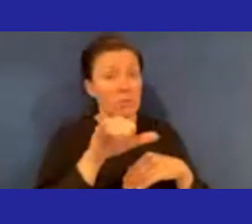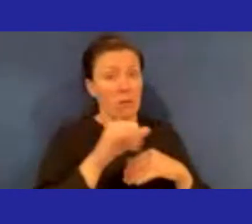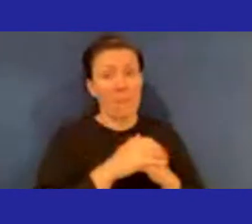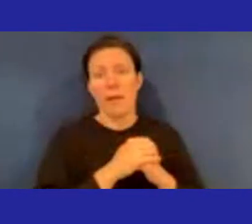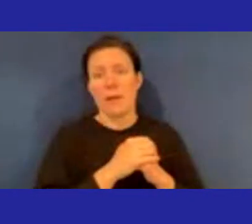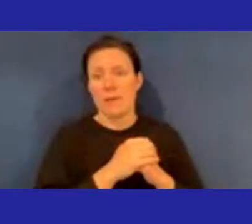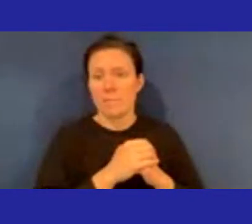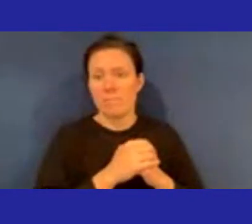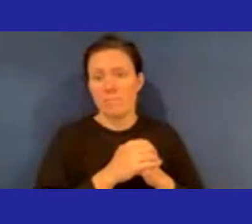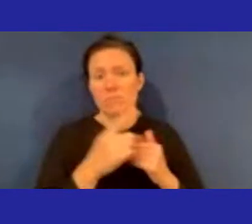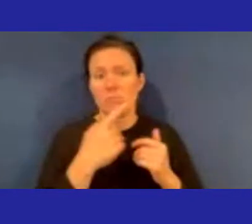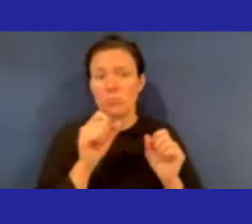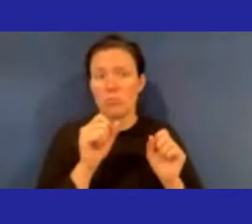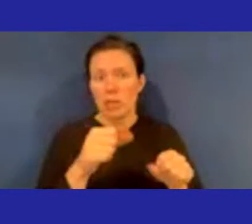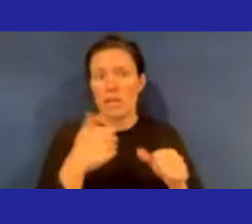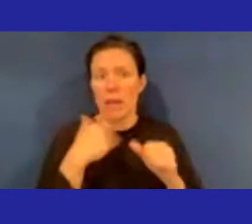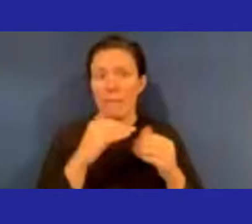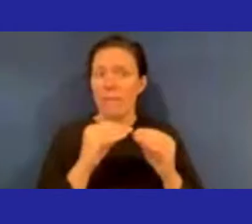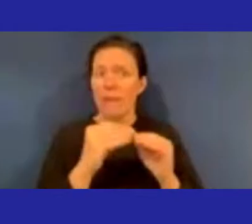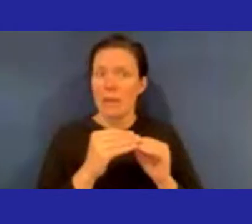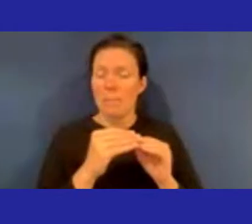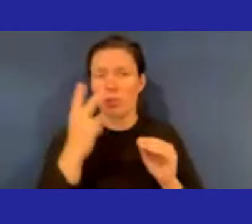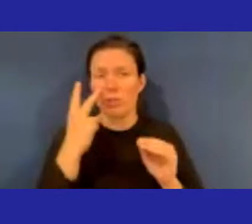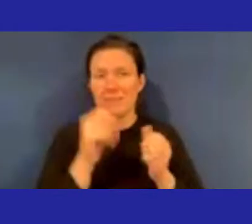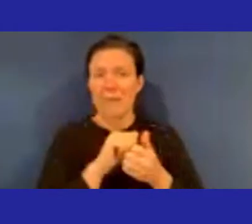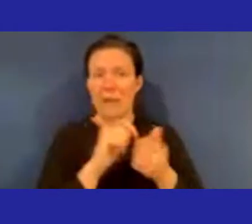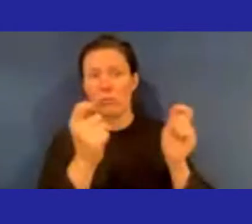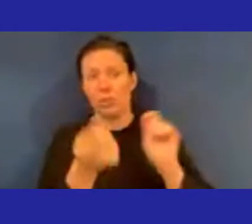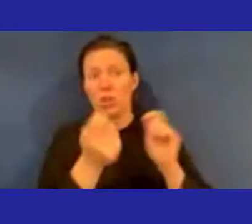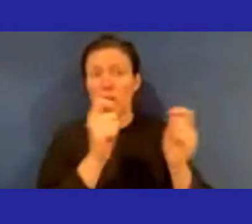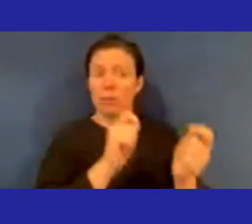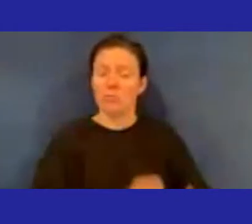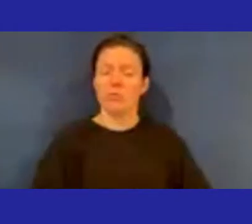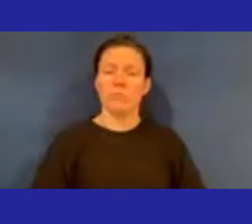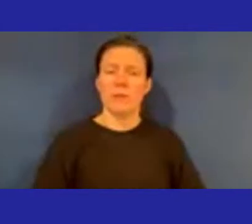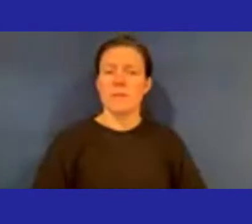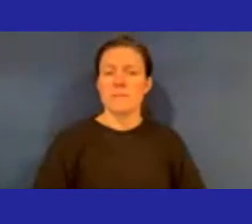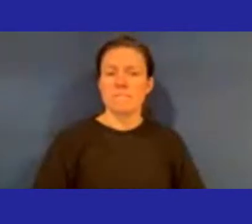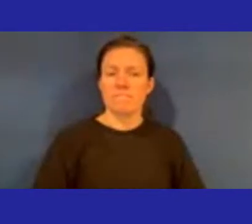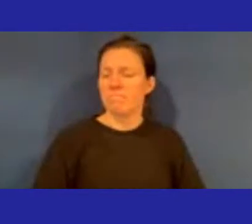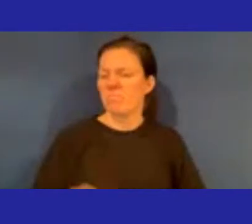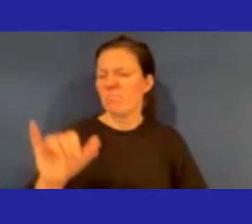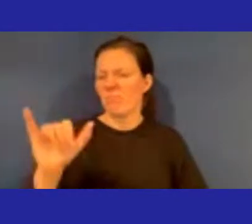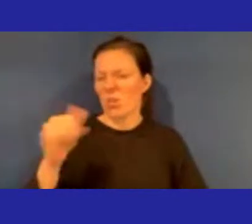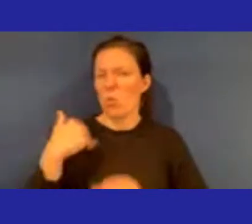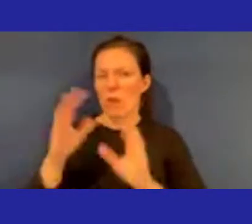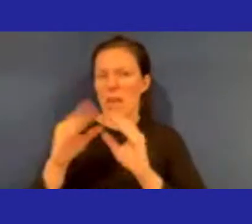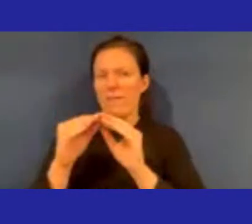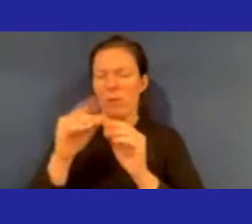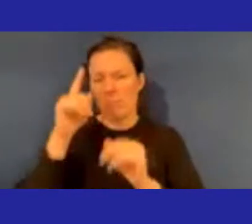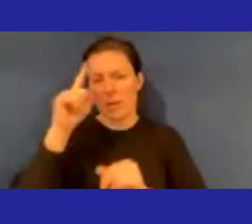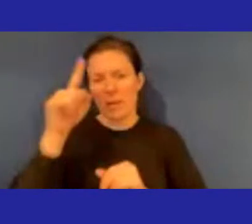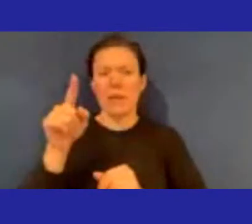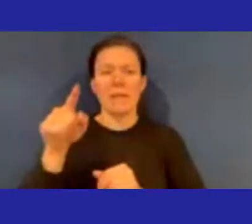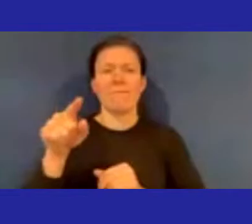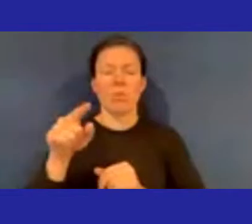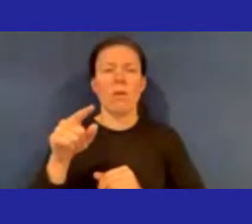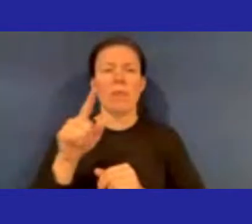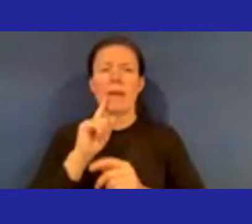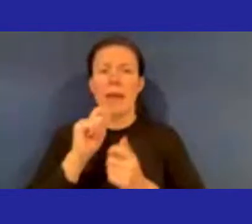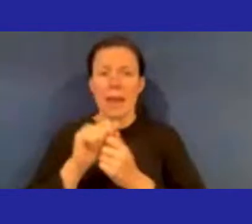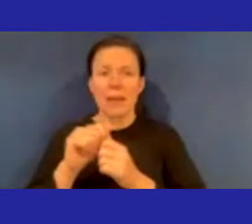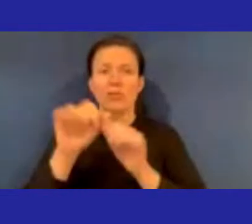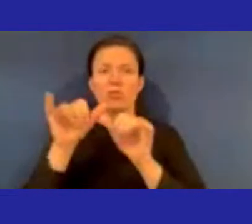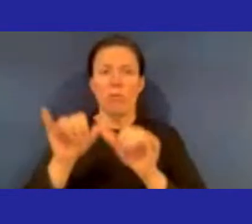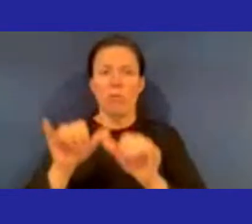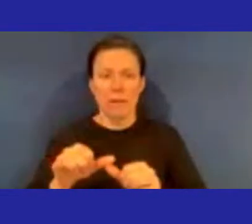how that number is changing. Okay. Yeah, we have a meeting about the QAPI board metrics coming Right, up, so but I can think mention that'd be a good